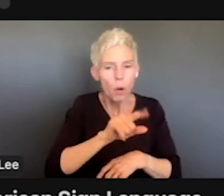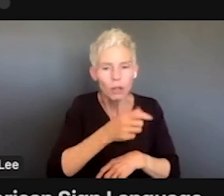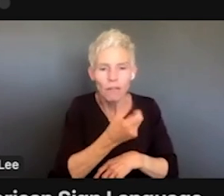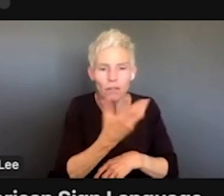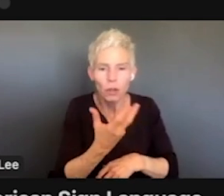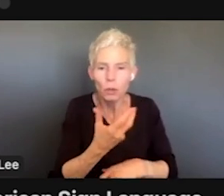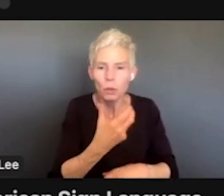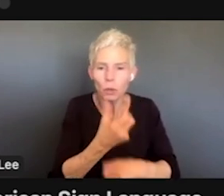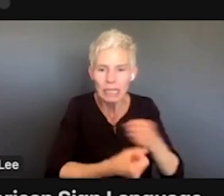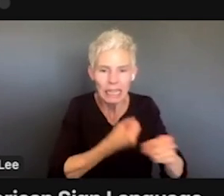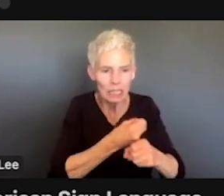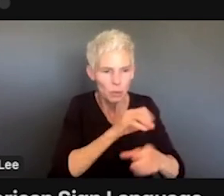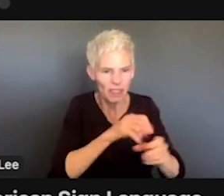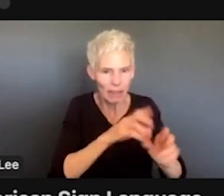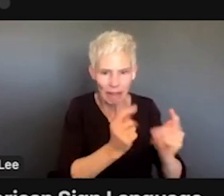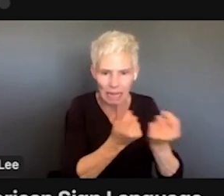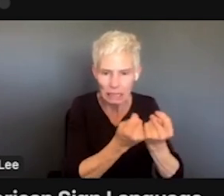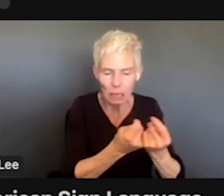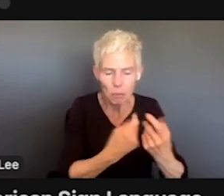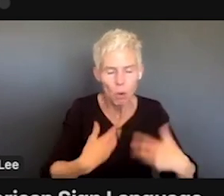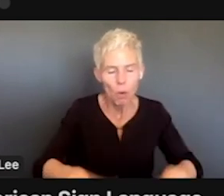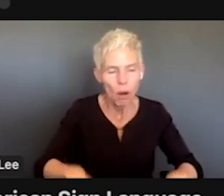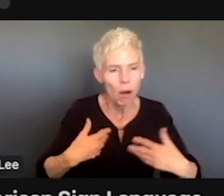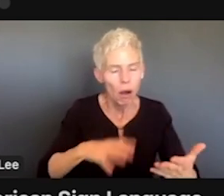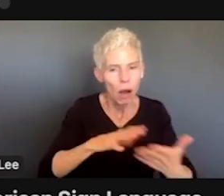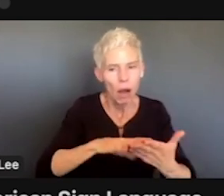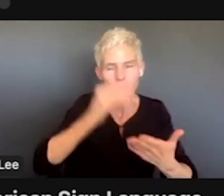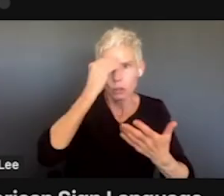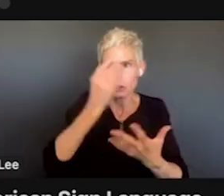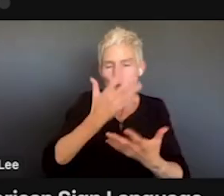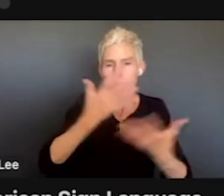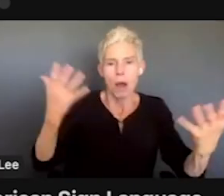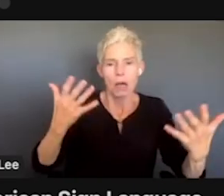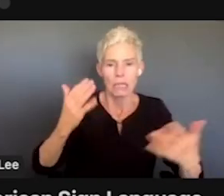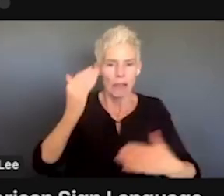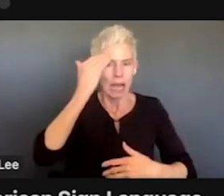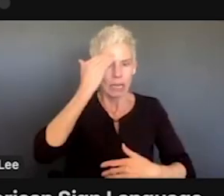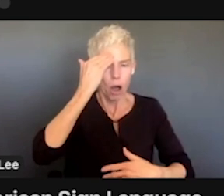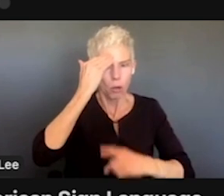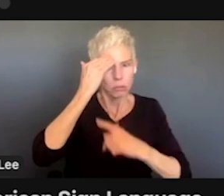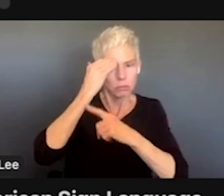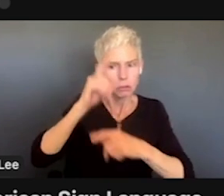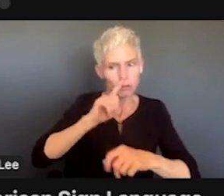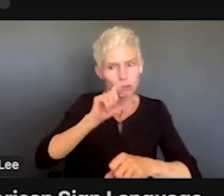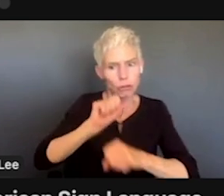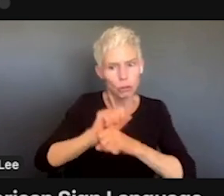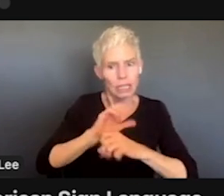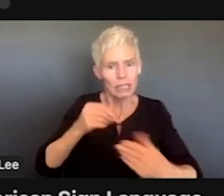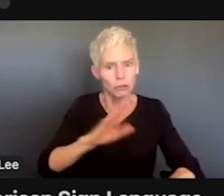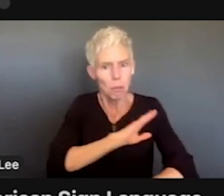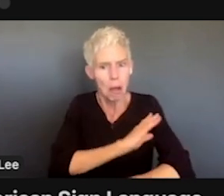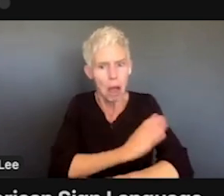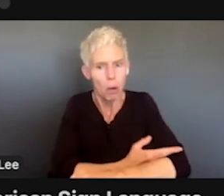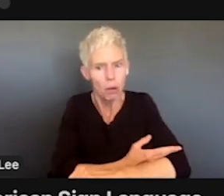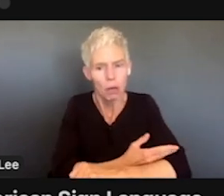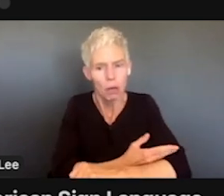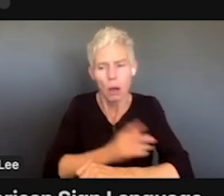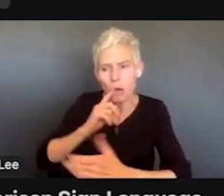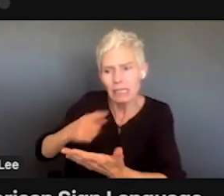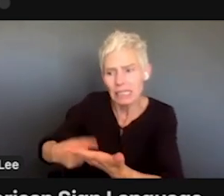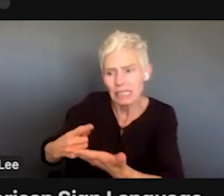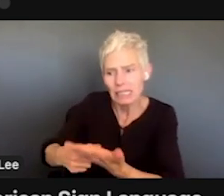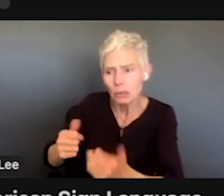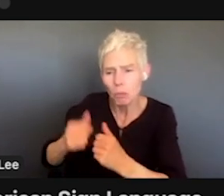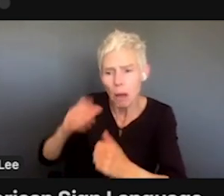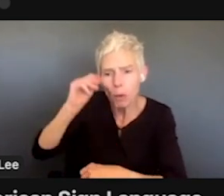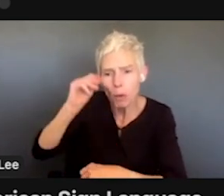so much. And I feel like knowledge is power. And I really wanted my boys to not only be comfortable about talking about suicide within our home,